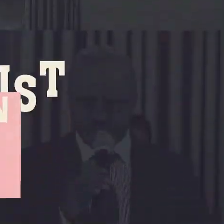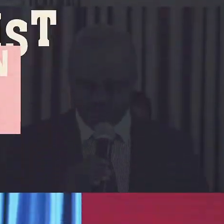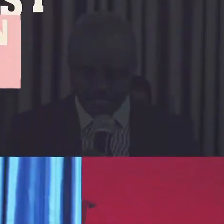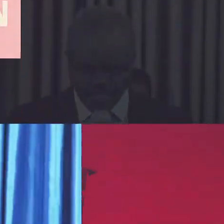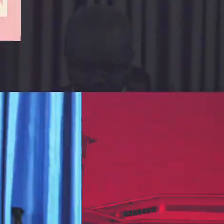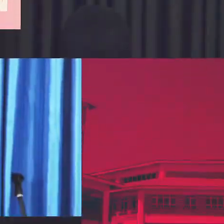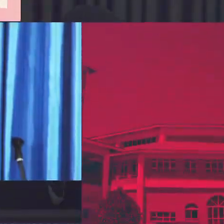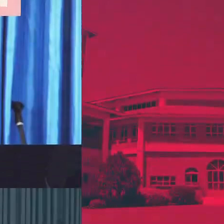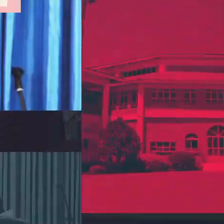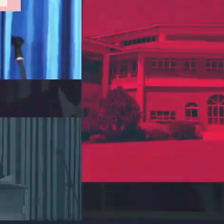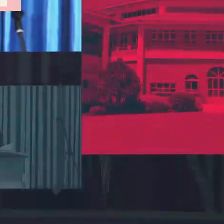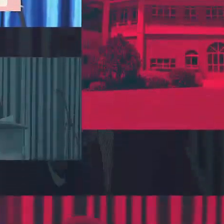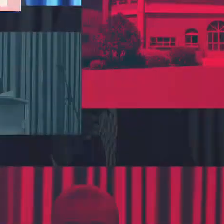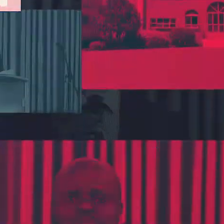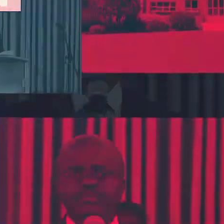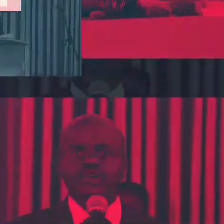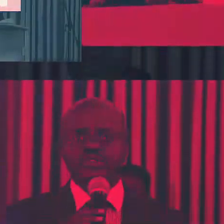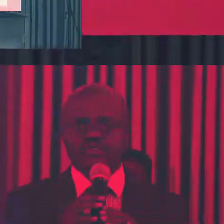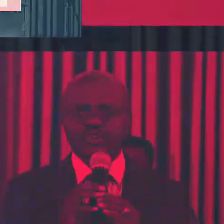mchungaji wangu.